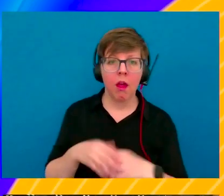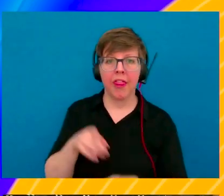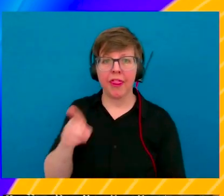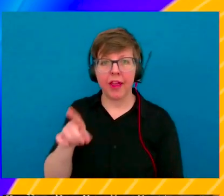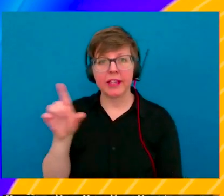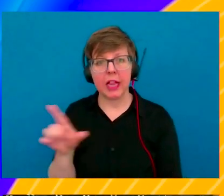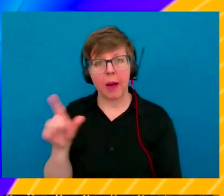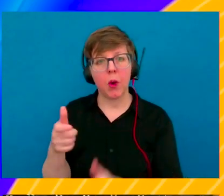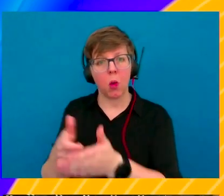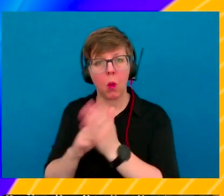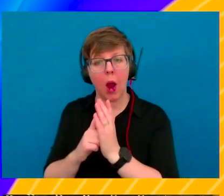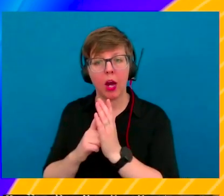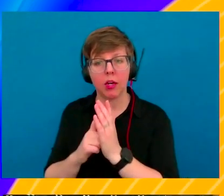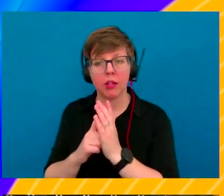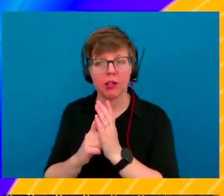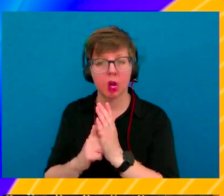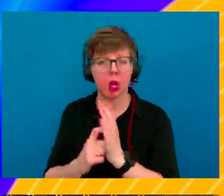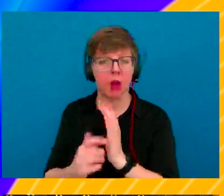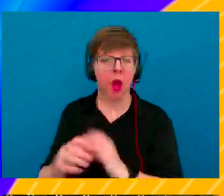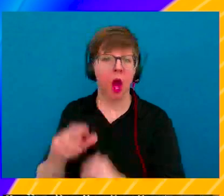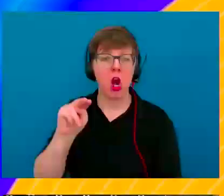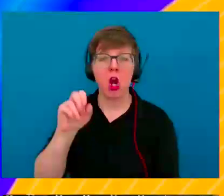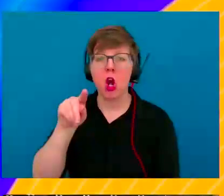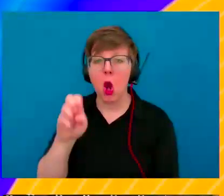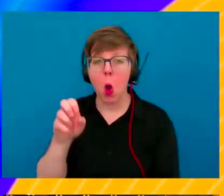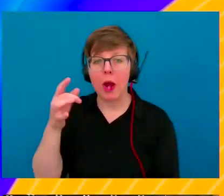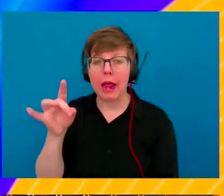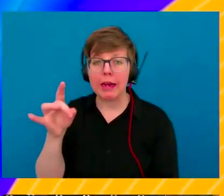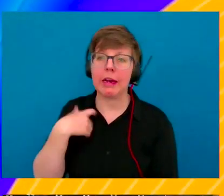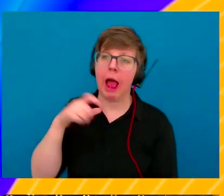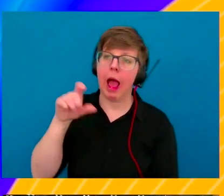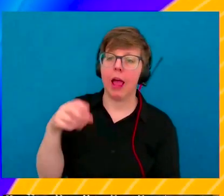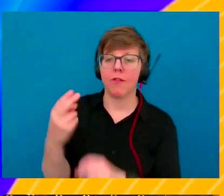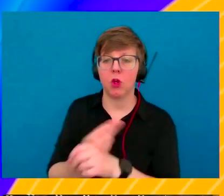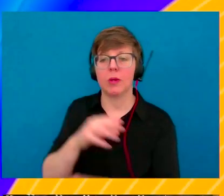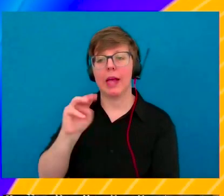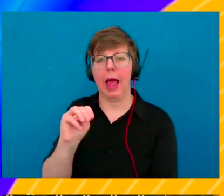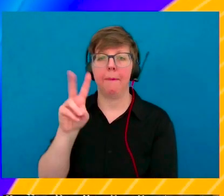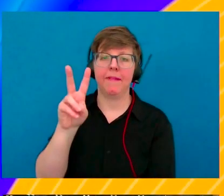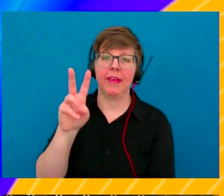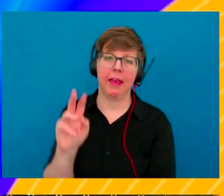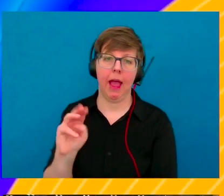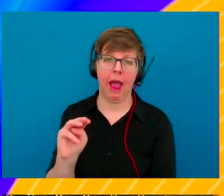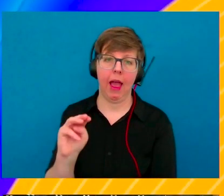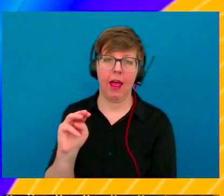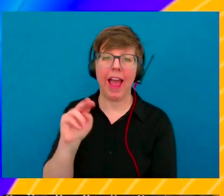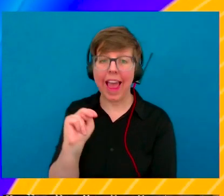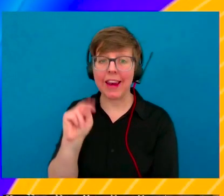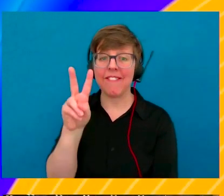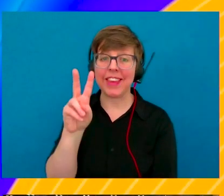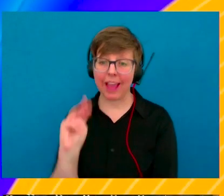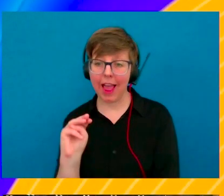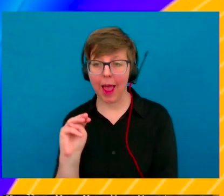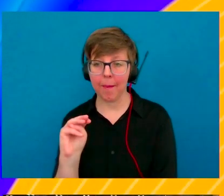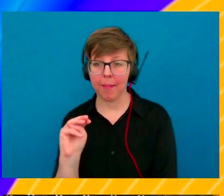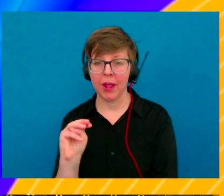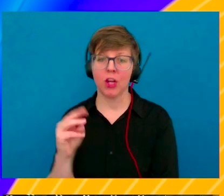Node 18. Yeah. And I've got to use NVM to switch to Node 18. And what's No, funny, like, I just recorded a demo